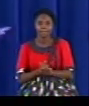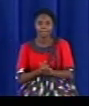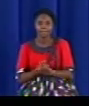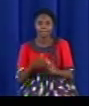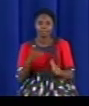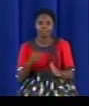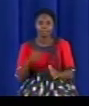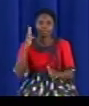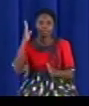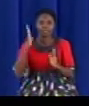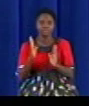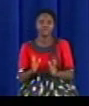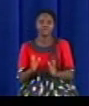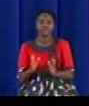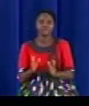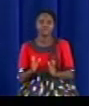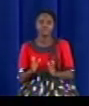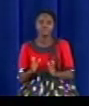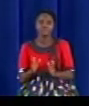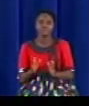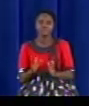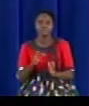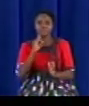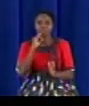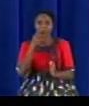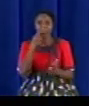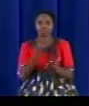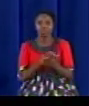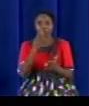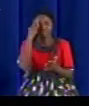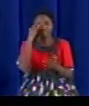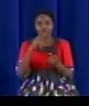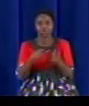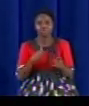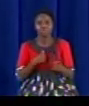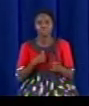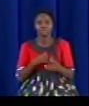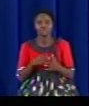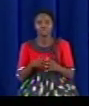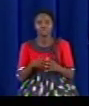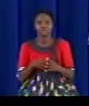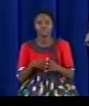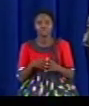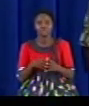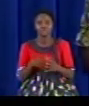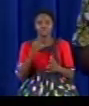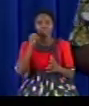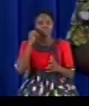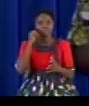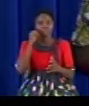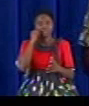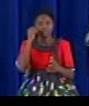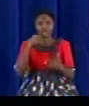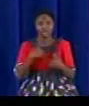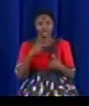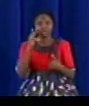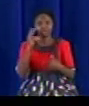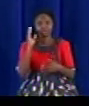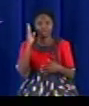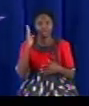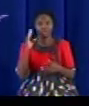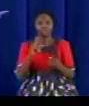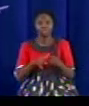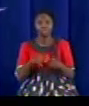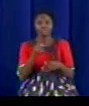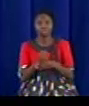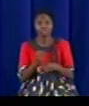standing beside me here is well known to me. She has two testimonies to give. Number one, a